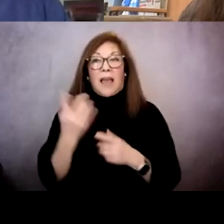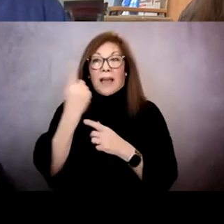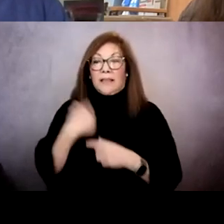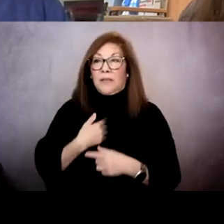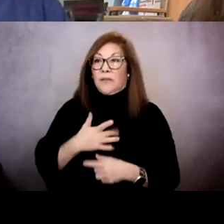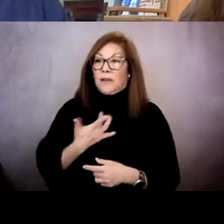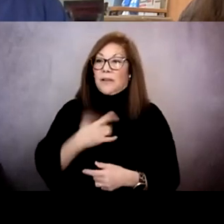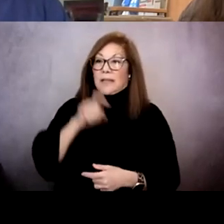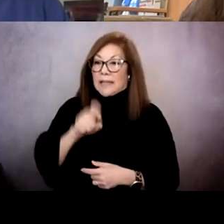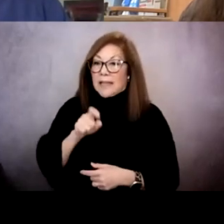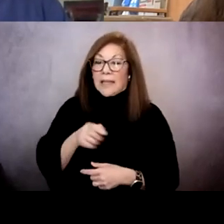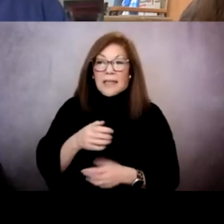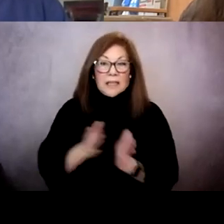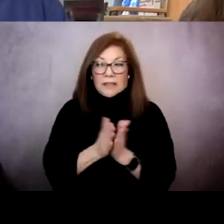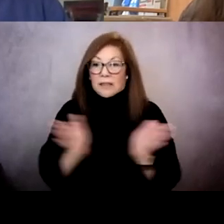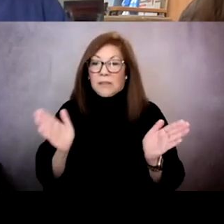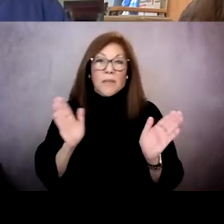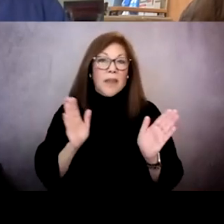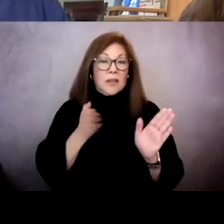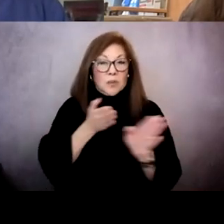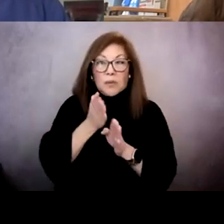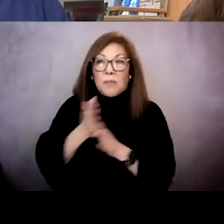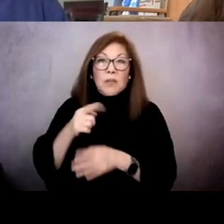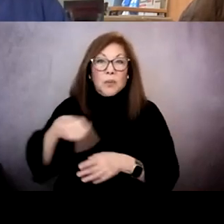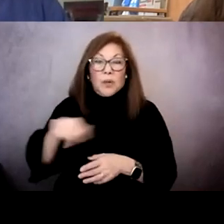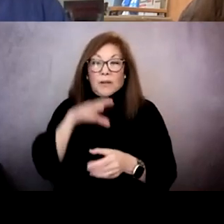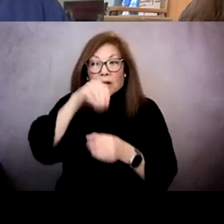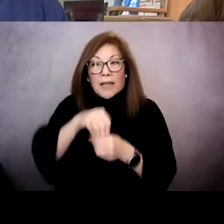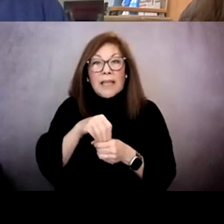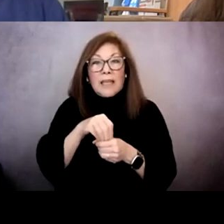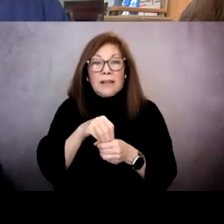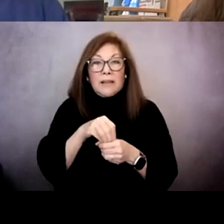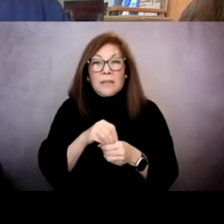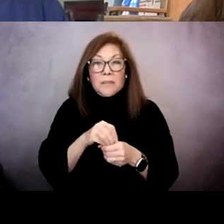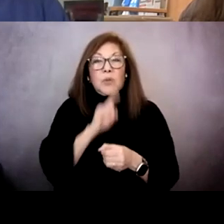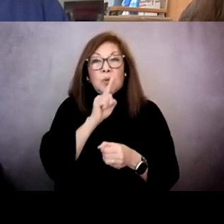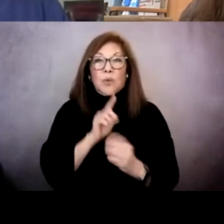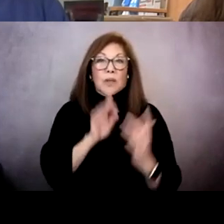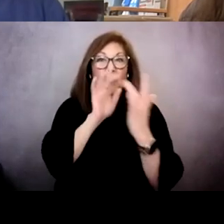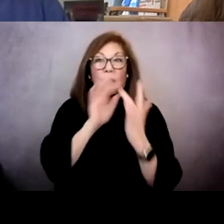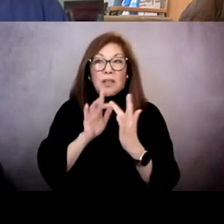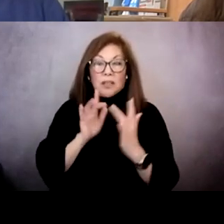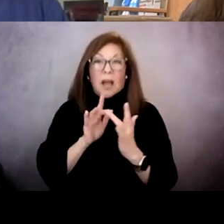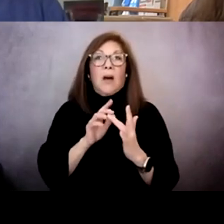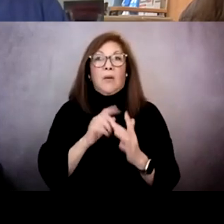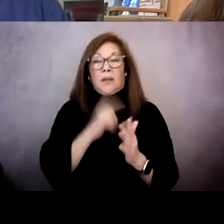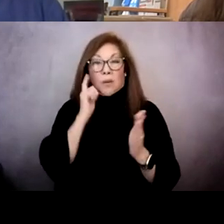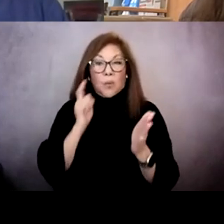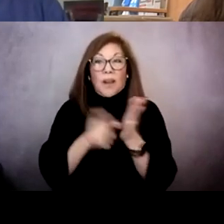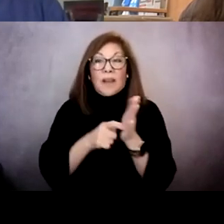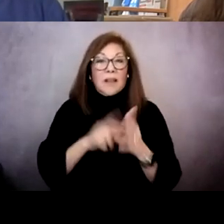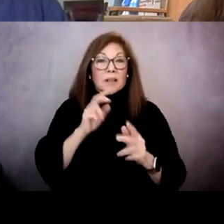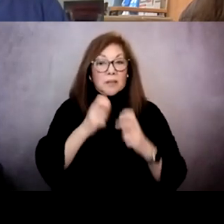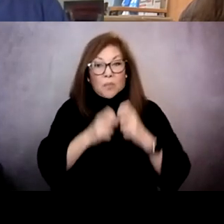in the geographic space or whatever space that you are in, like to reach out to others, to recognize that problem